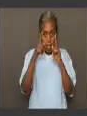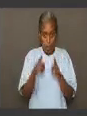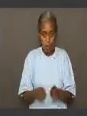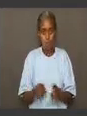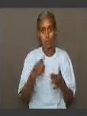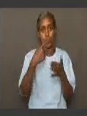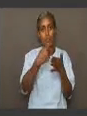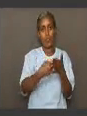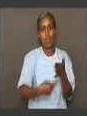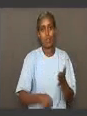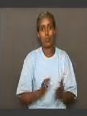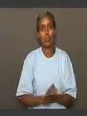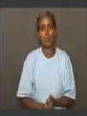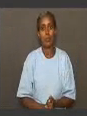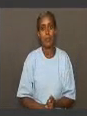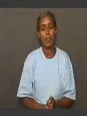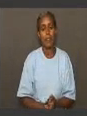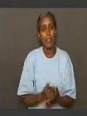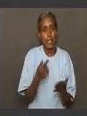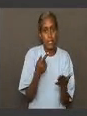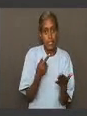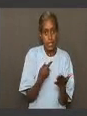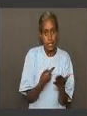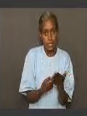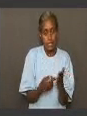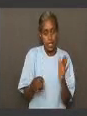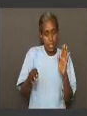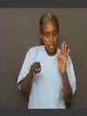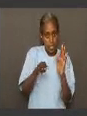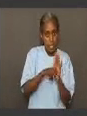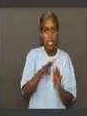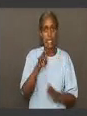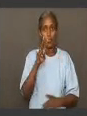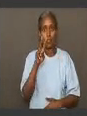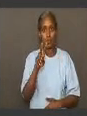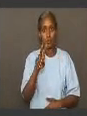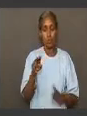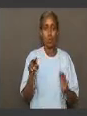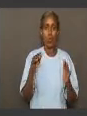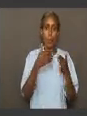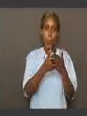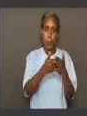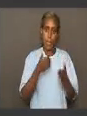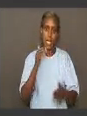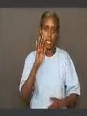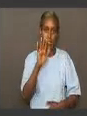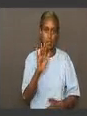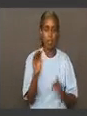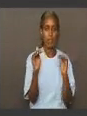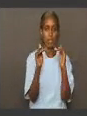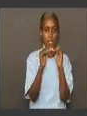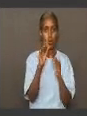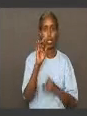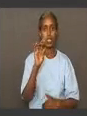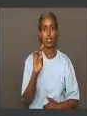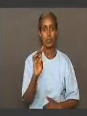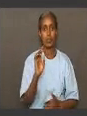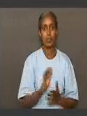value. Thus, -2 minus 5 equals